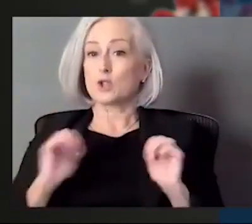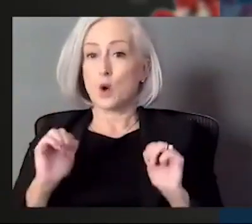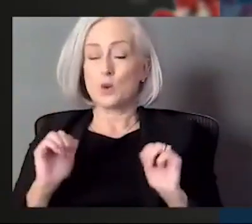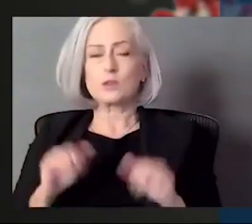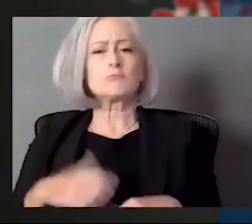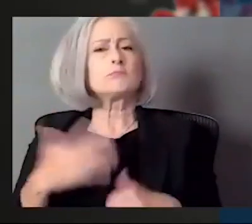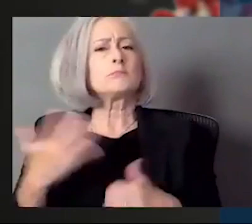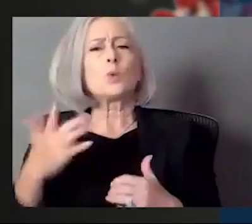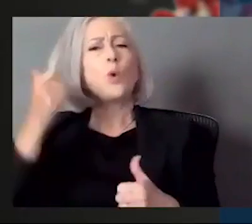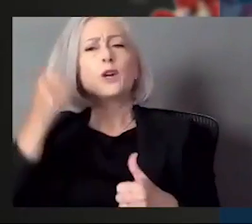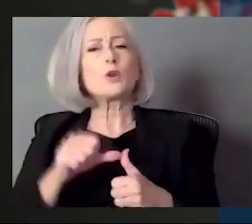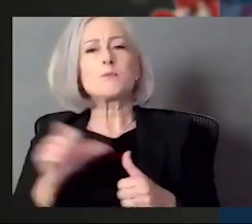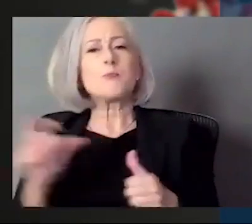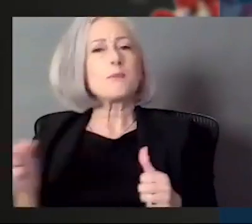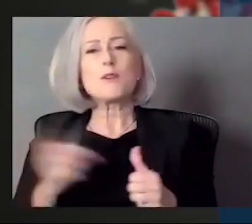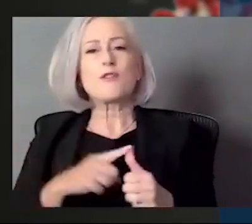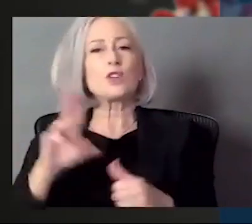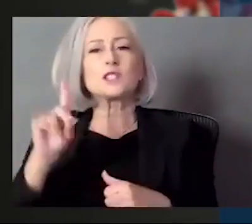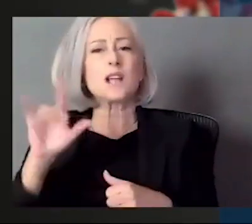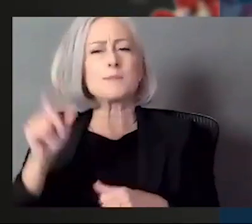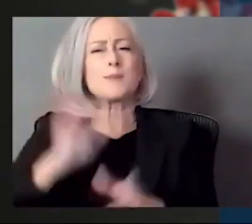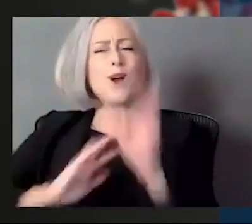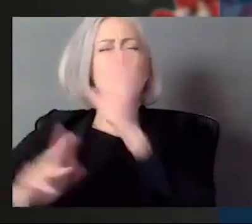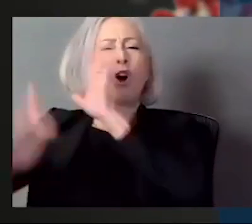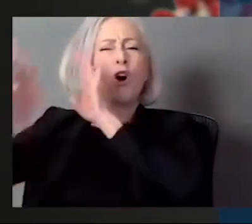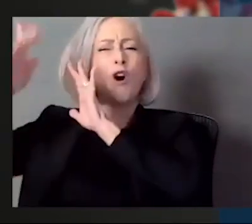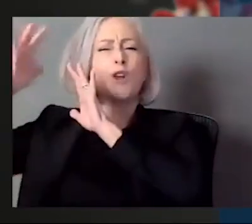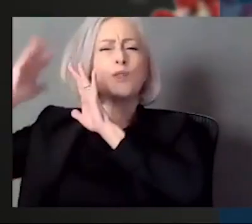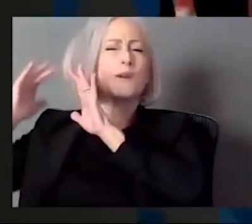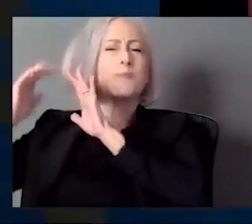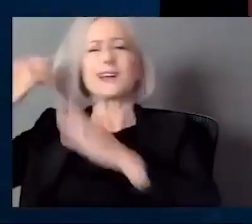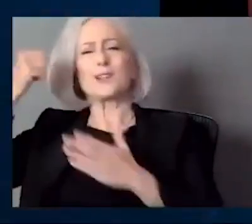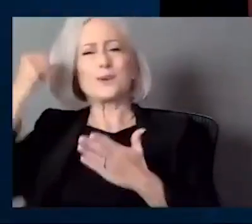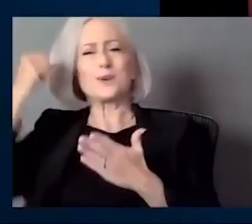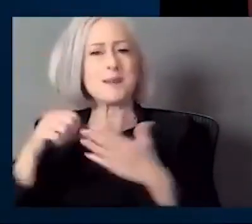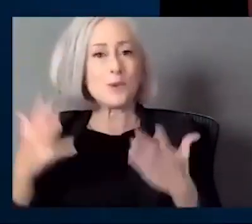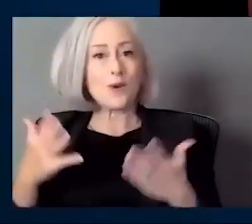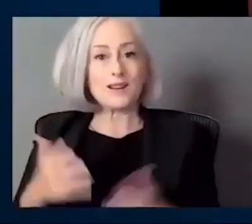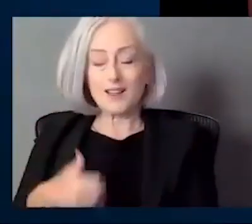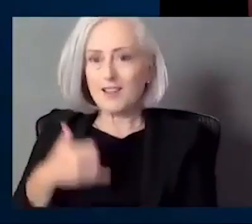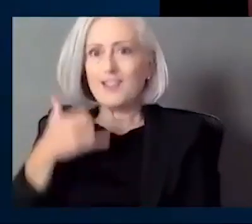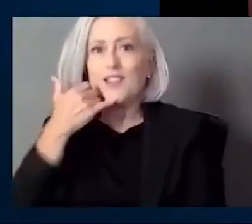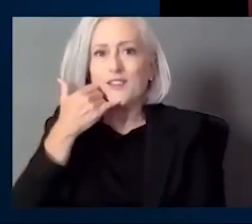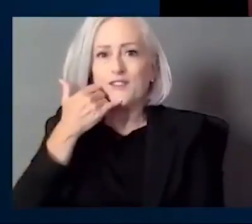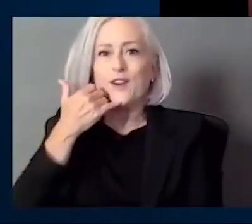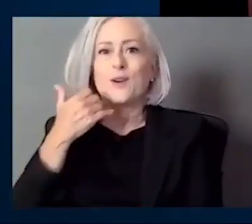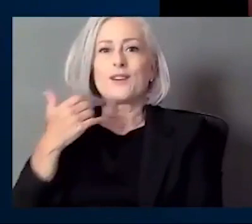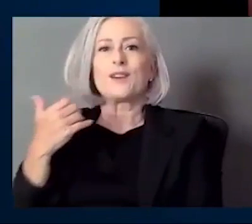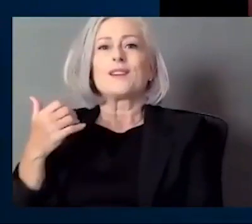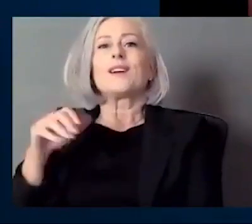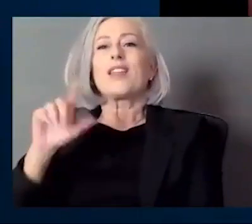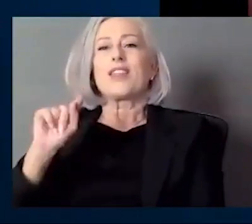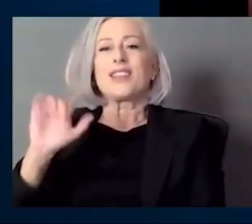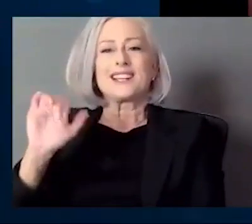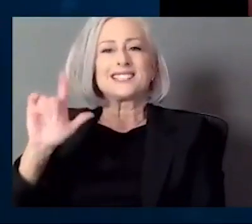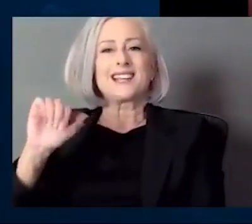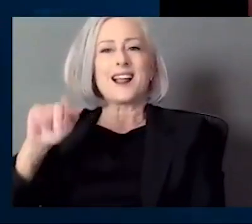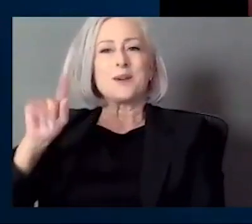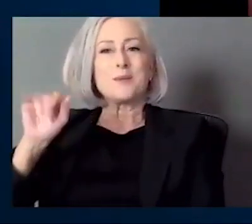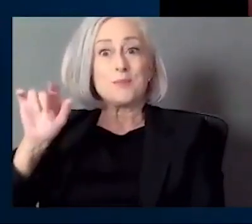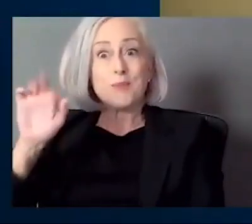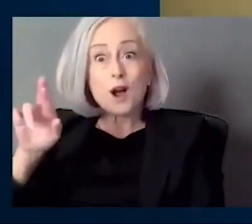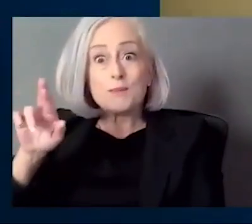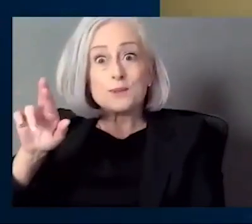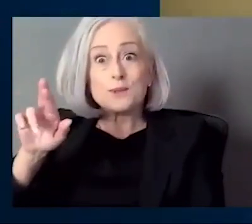first update? Go all the way back. Oh, God, I remember the telephone. Yeah, I think that's what it was. Speakerphone, yeah. So if you can imagine, this is a